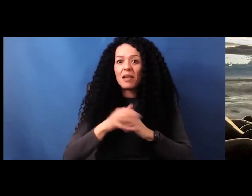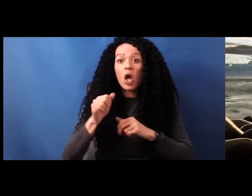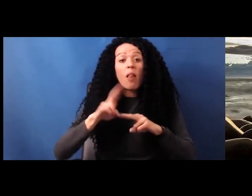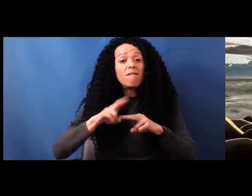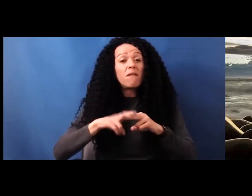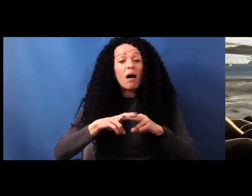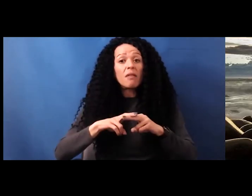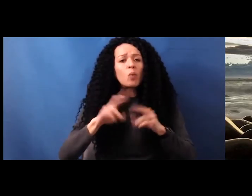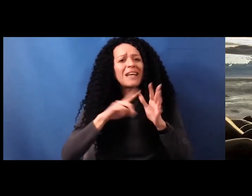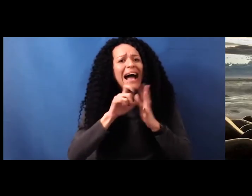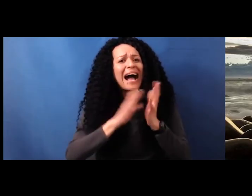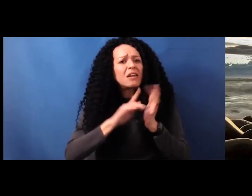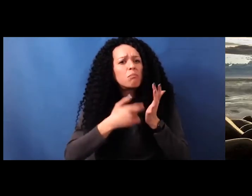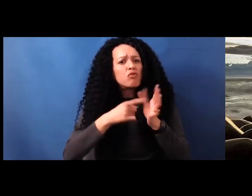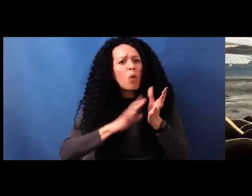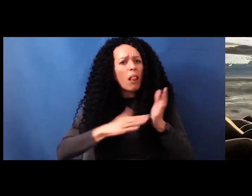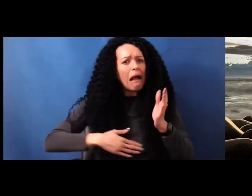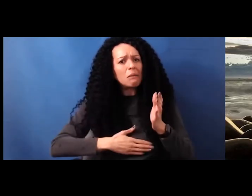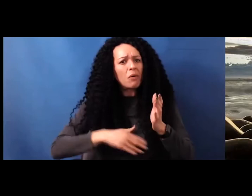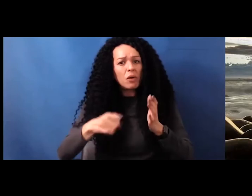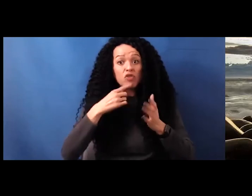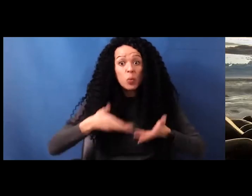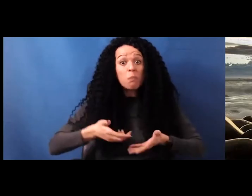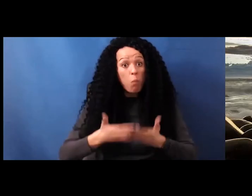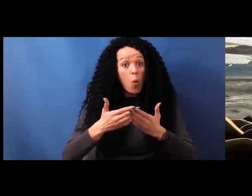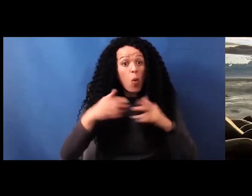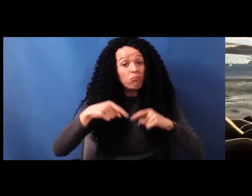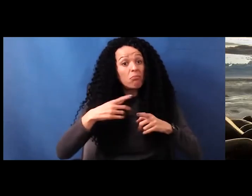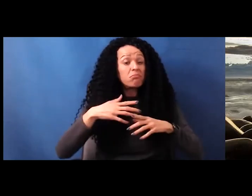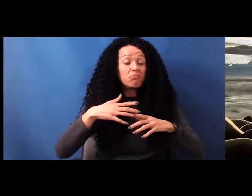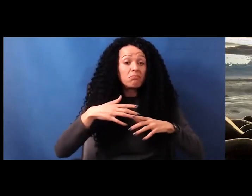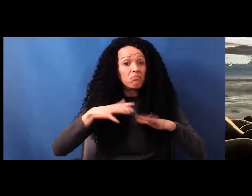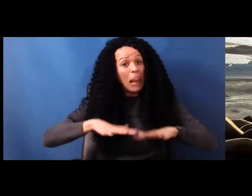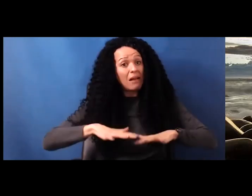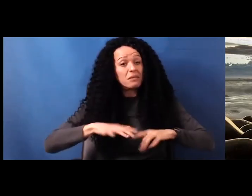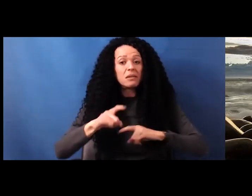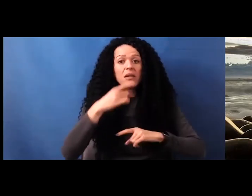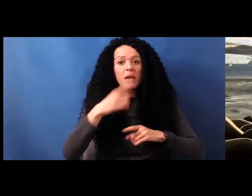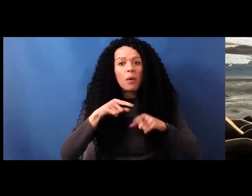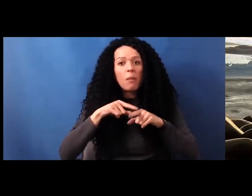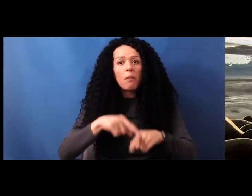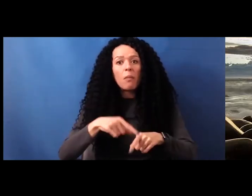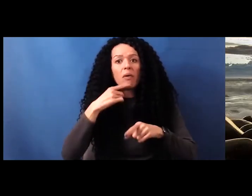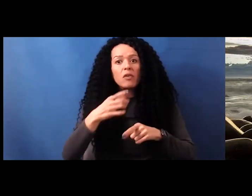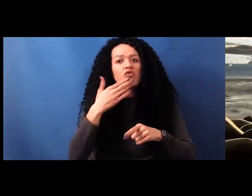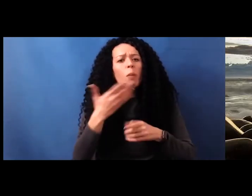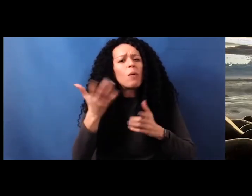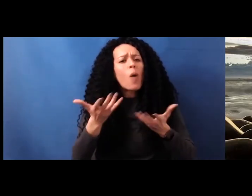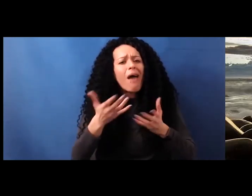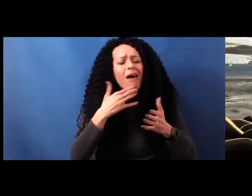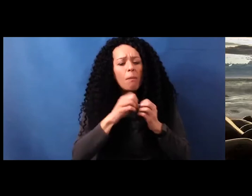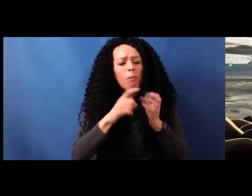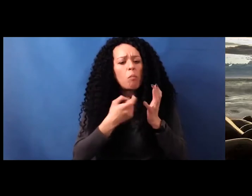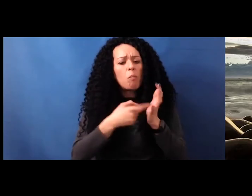an admiral, and though she was born inland, she spent most of her life at the coast in Burnt Island as a